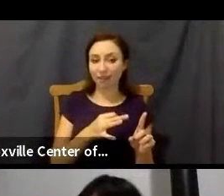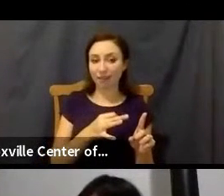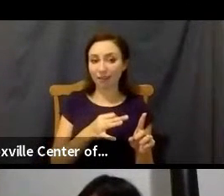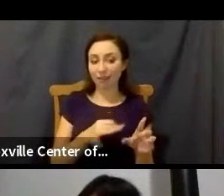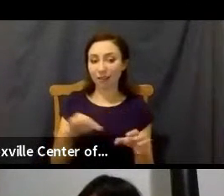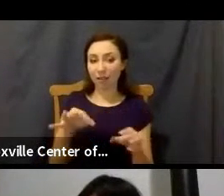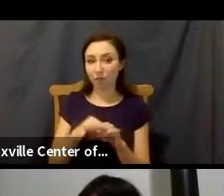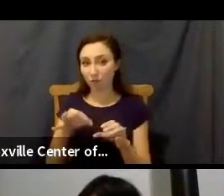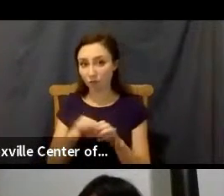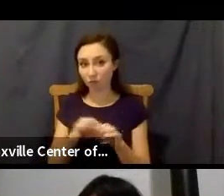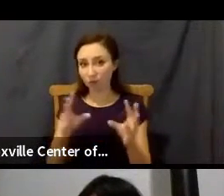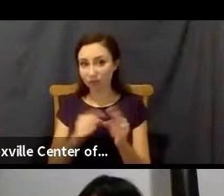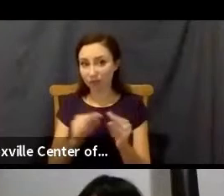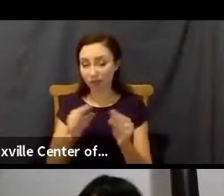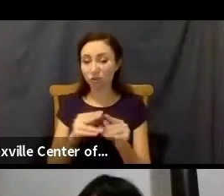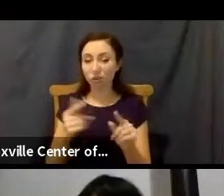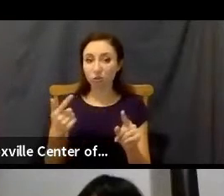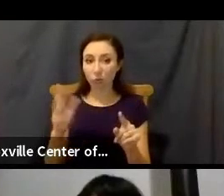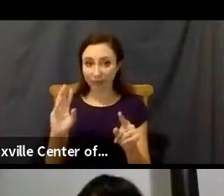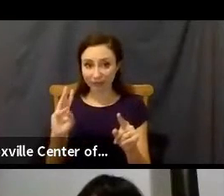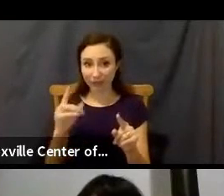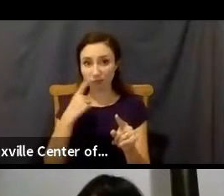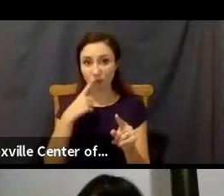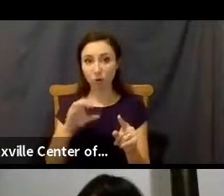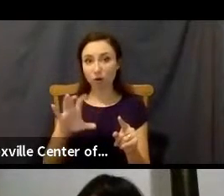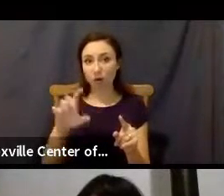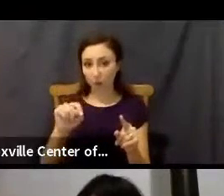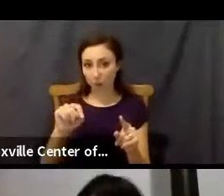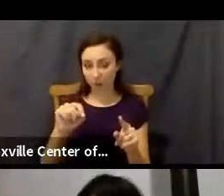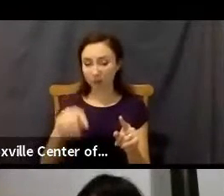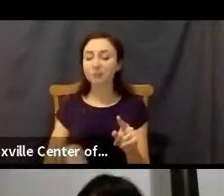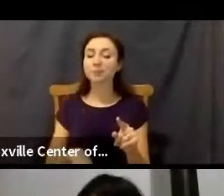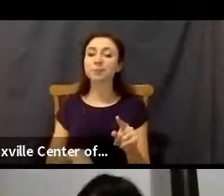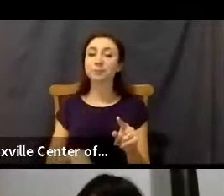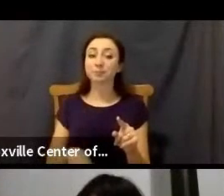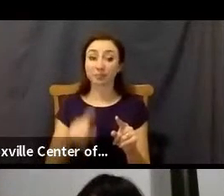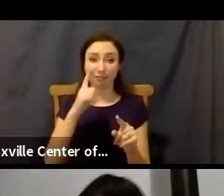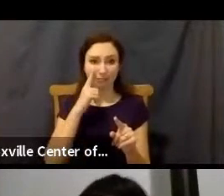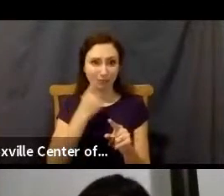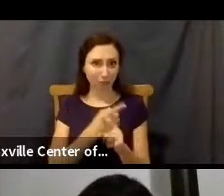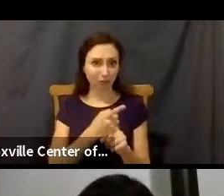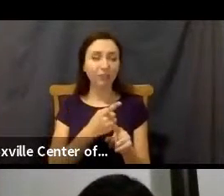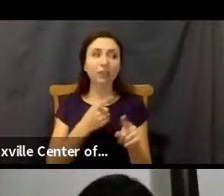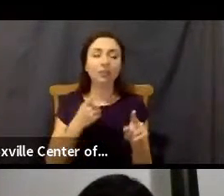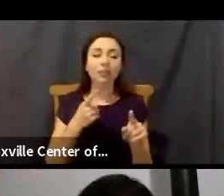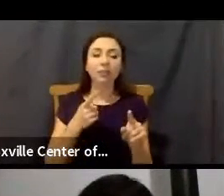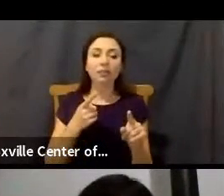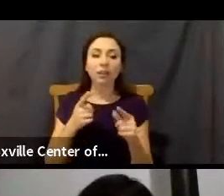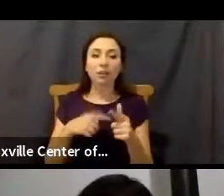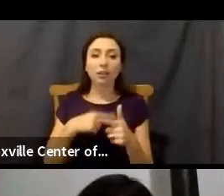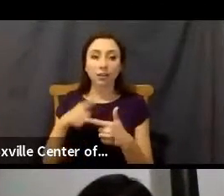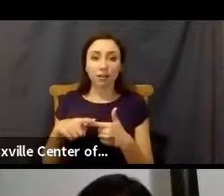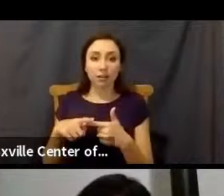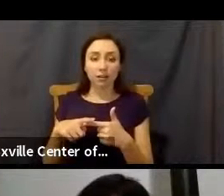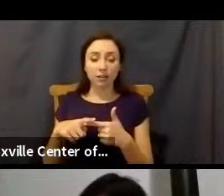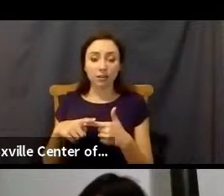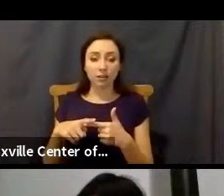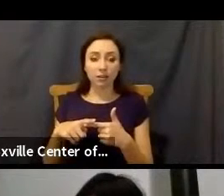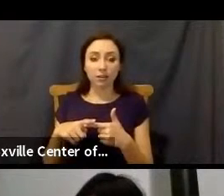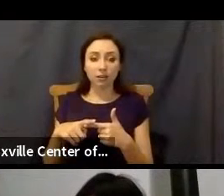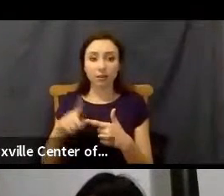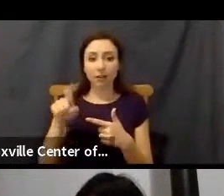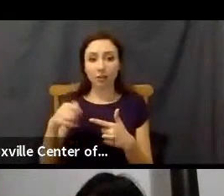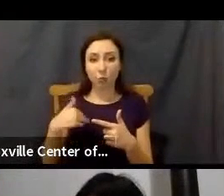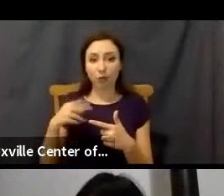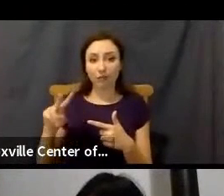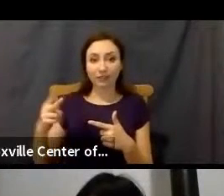the voting session's on the 26th of October. I think that's right. And so then it'll have to have a